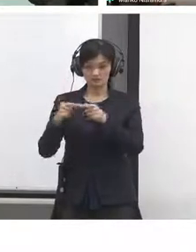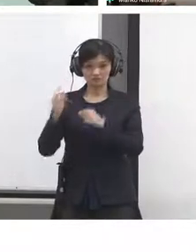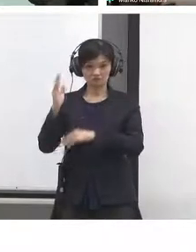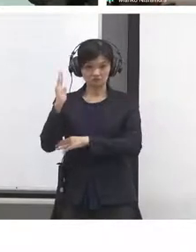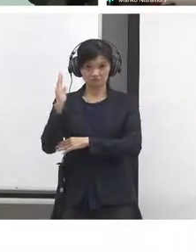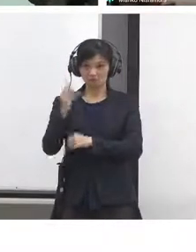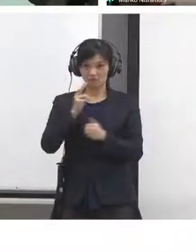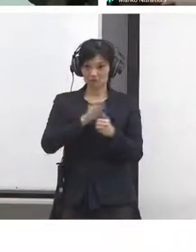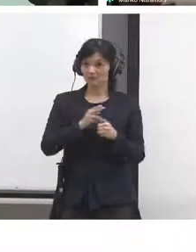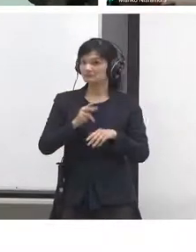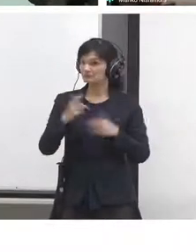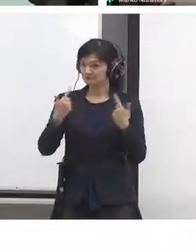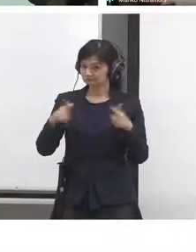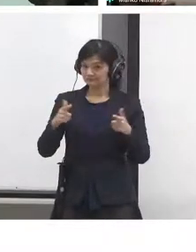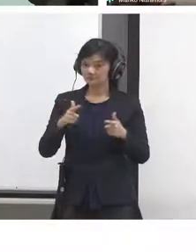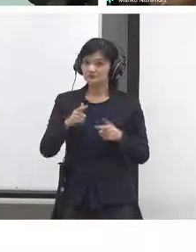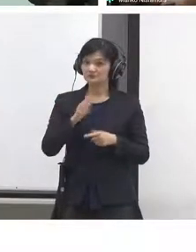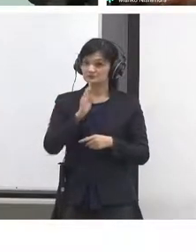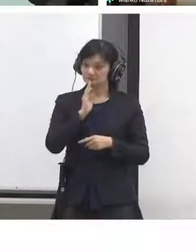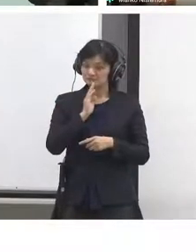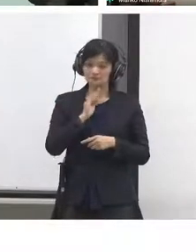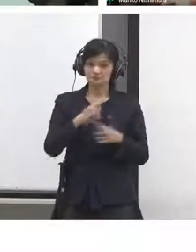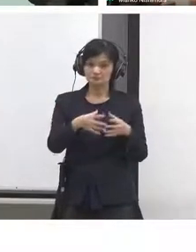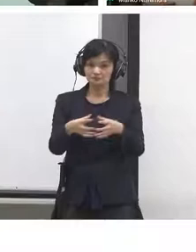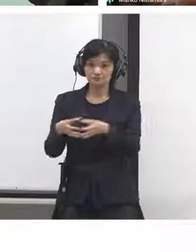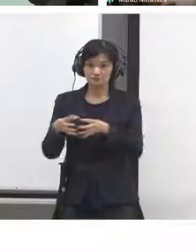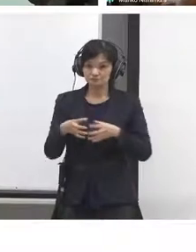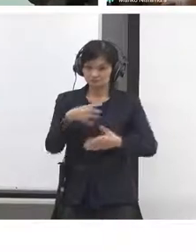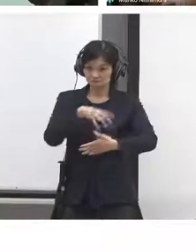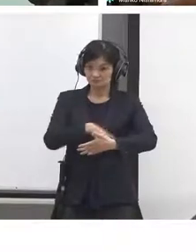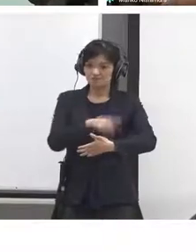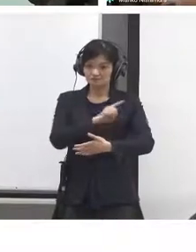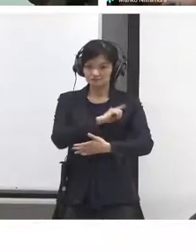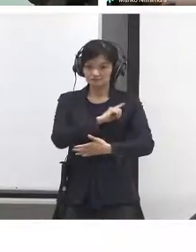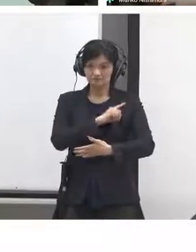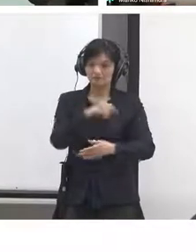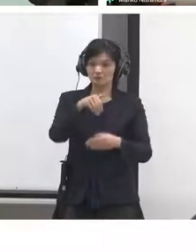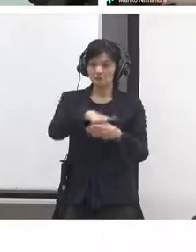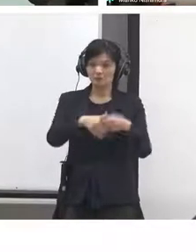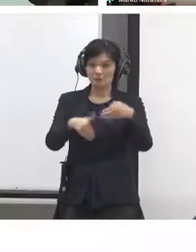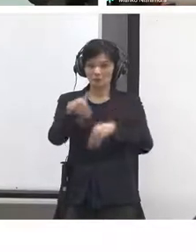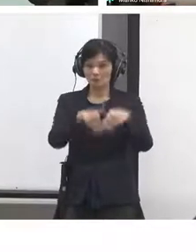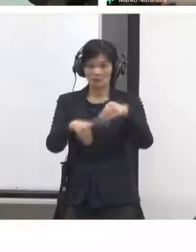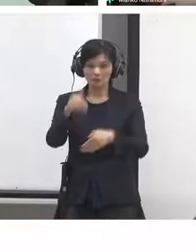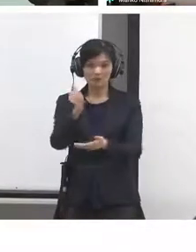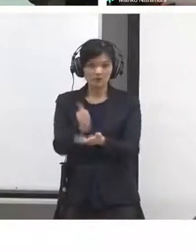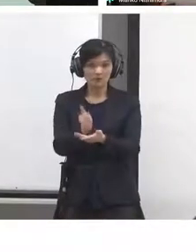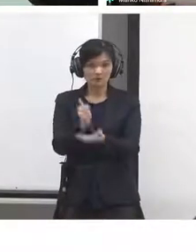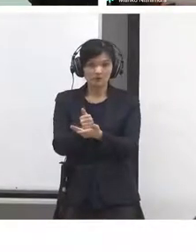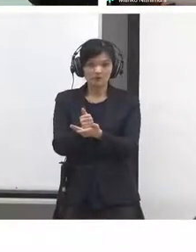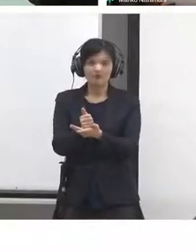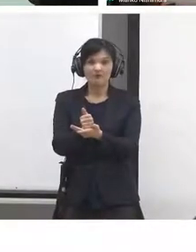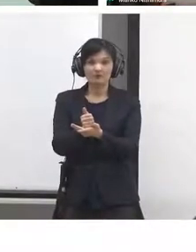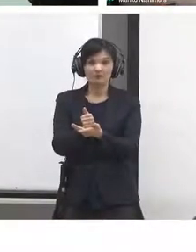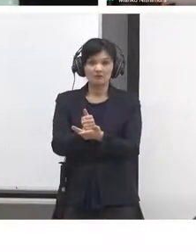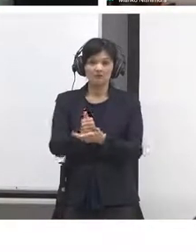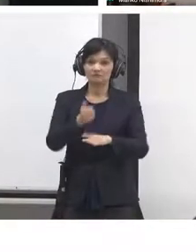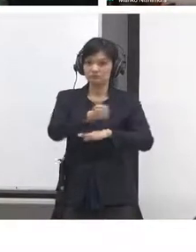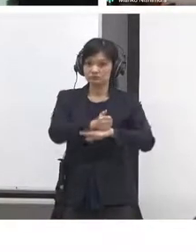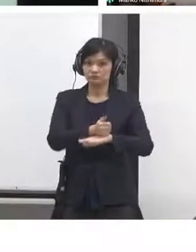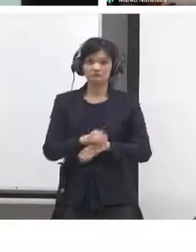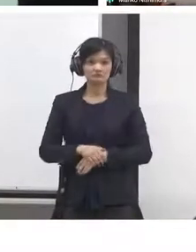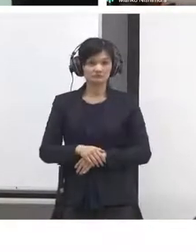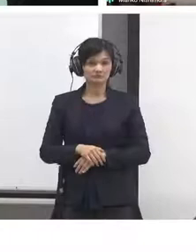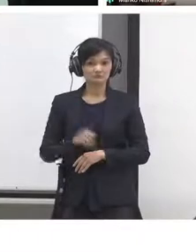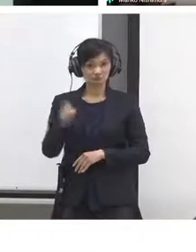a very good influence from, you know, Taiwan. You have, you know, Audrey Tan as a digital minister.